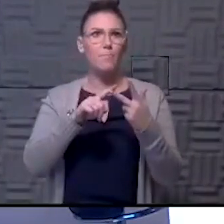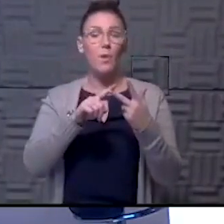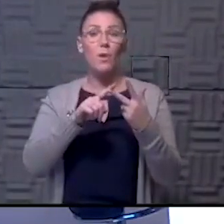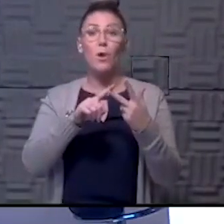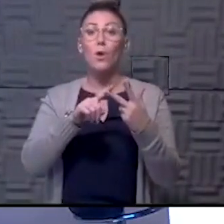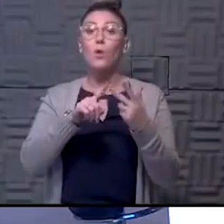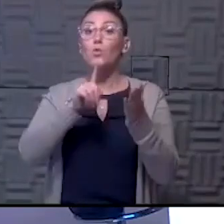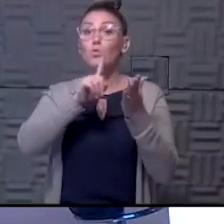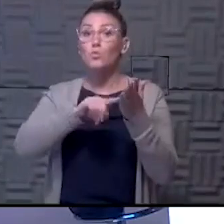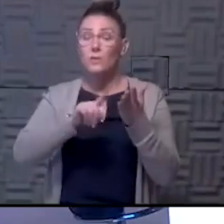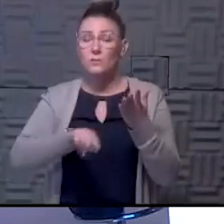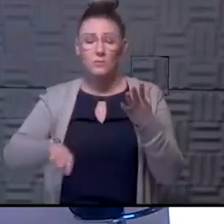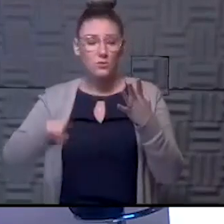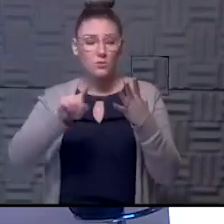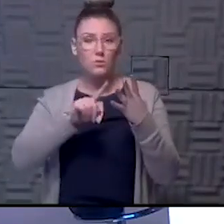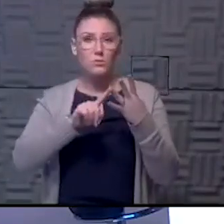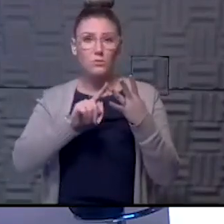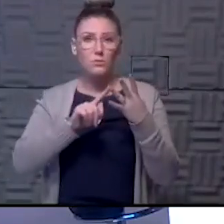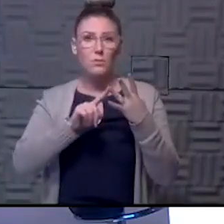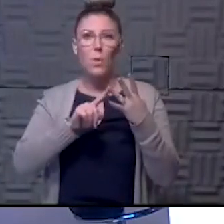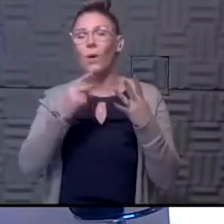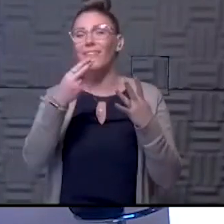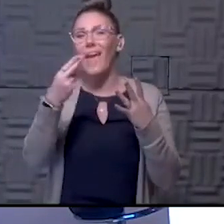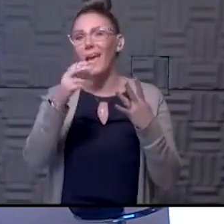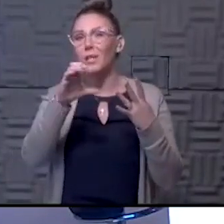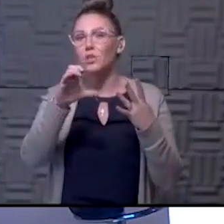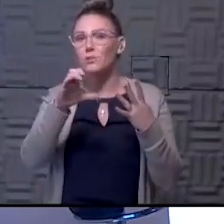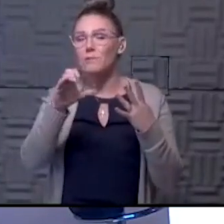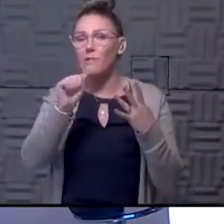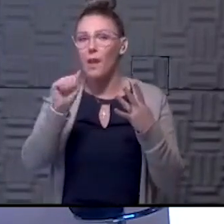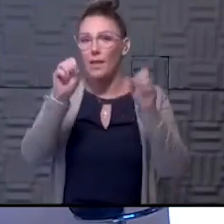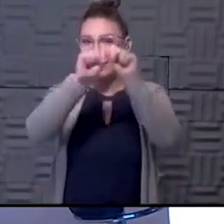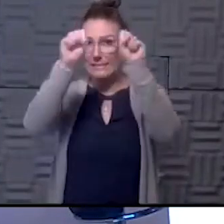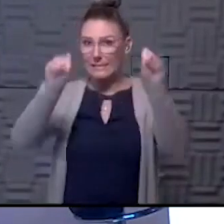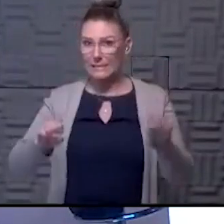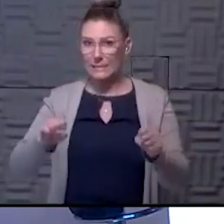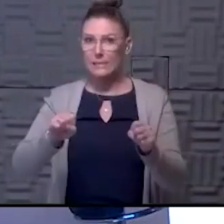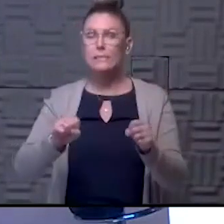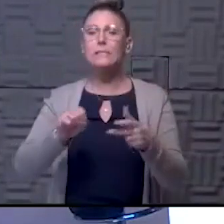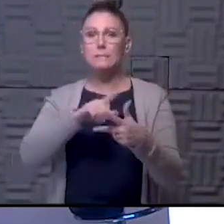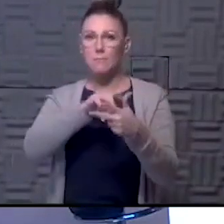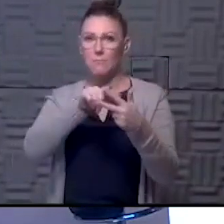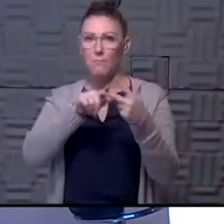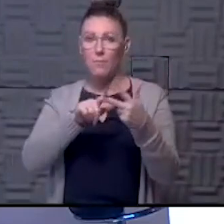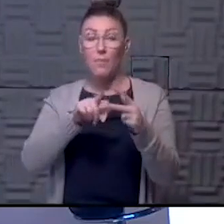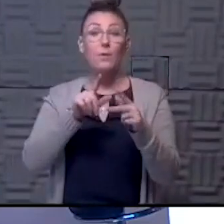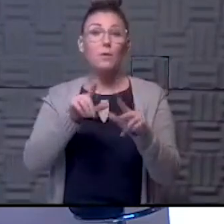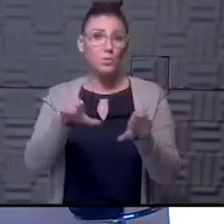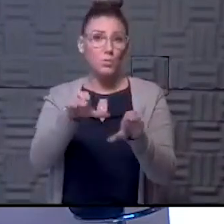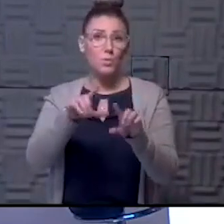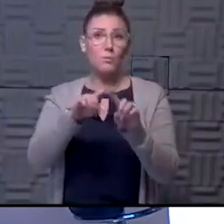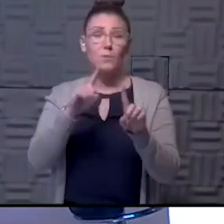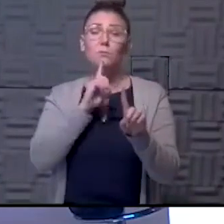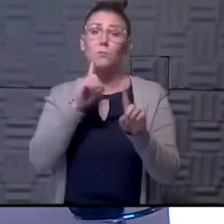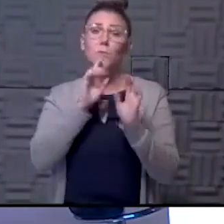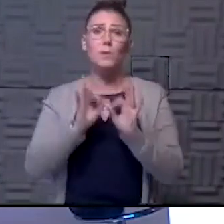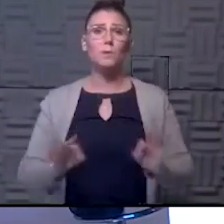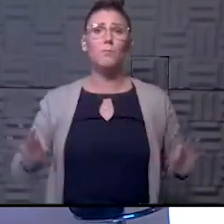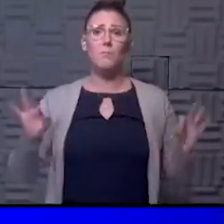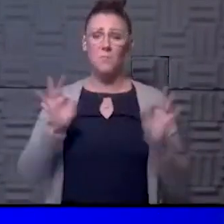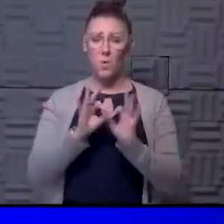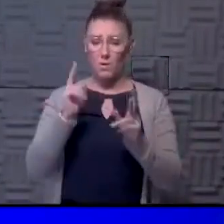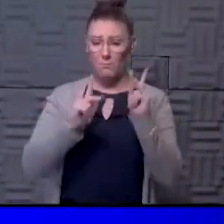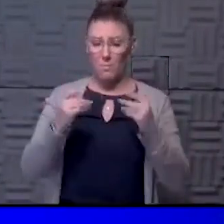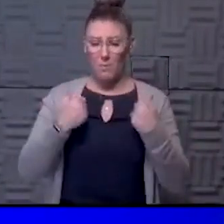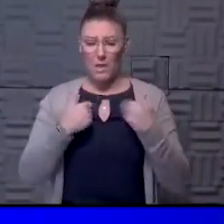Research or the HCA system is as well. But we have to remember, it is very important because some people will